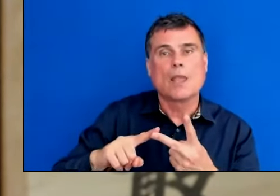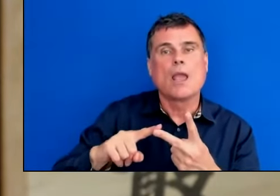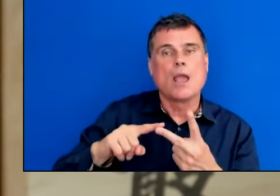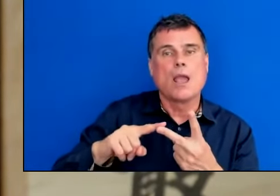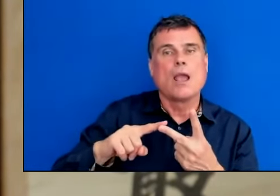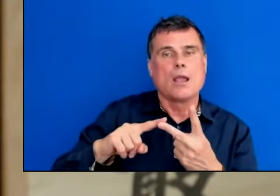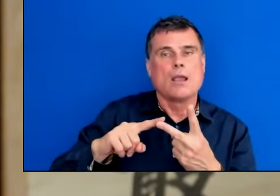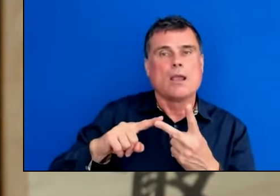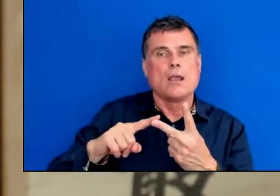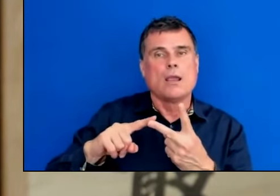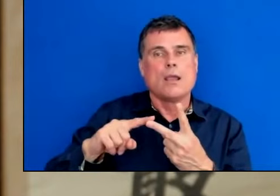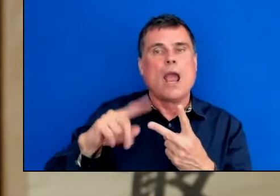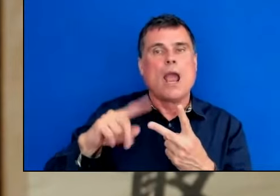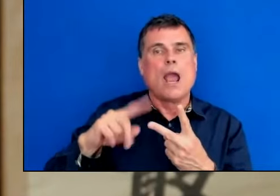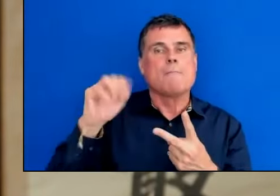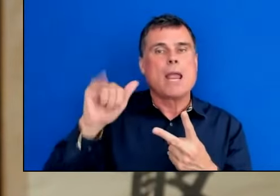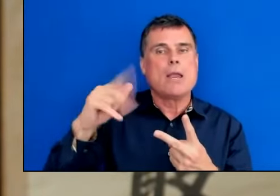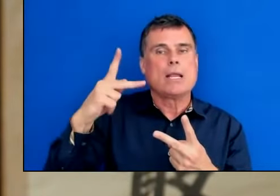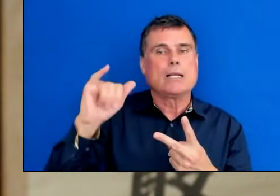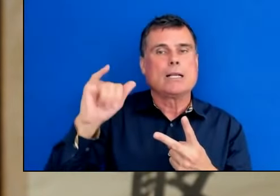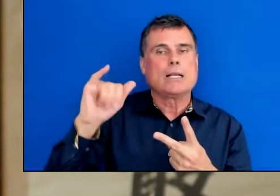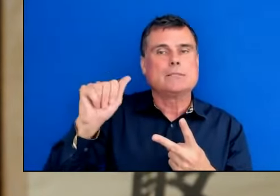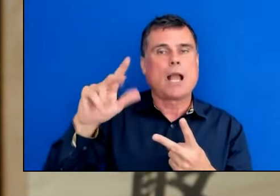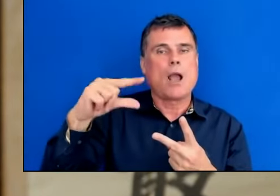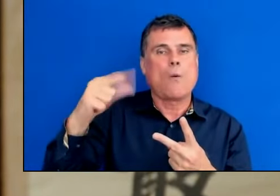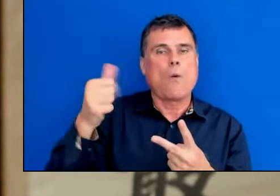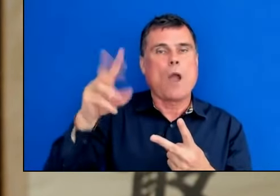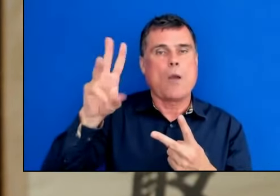move with his family out of their home in Vancouver to a